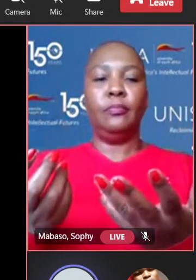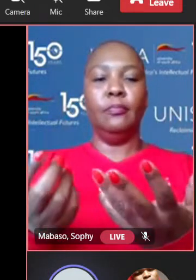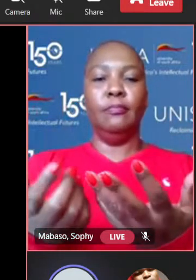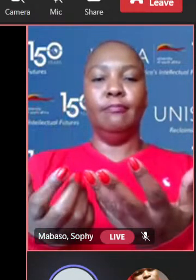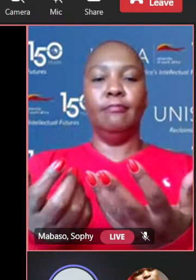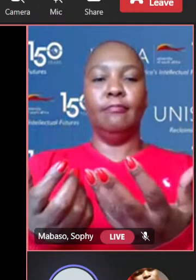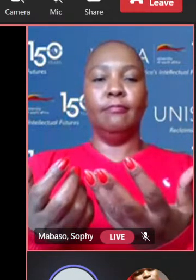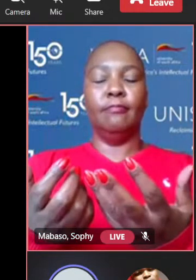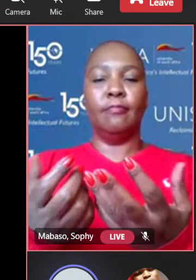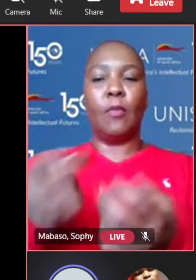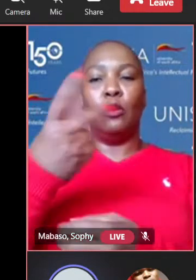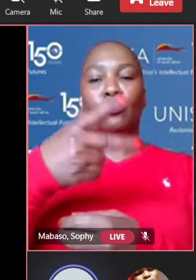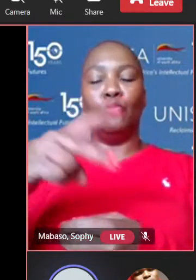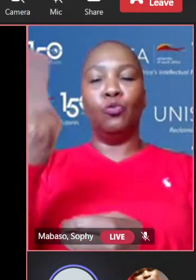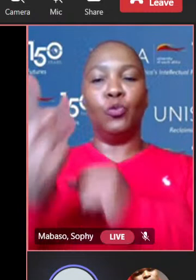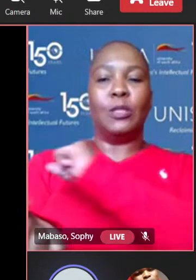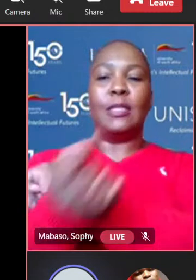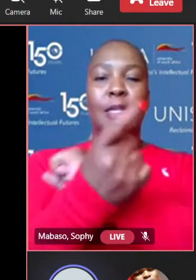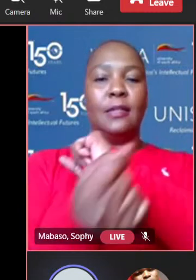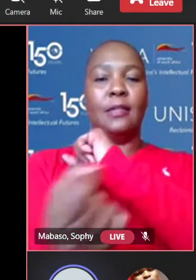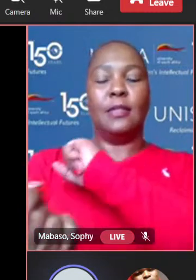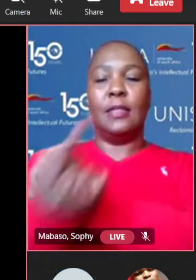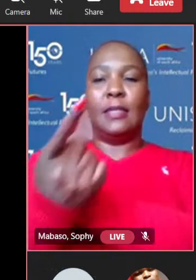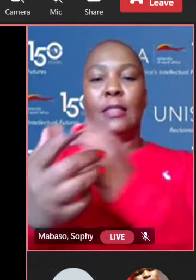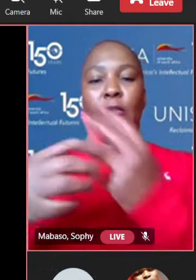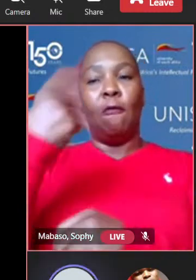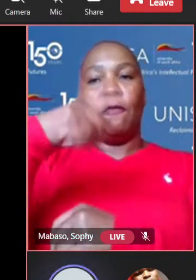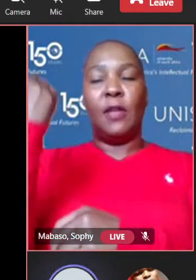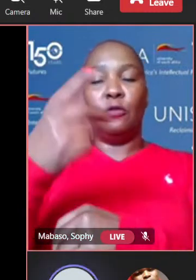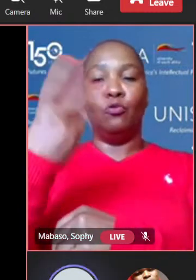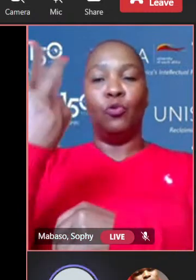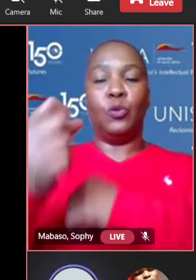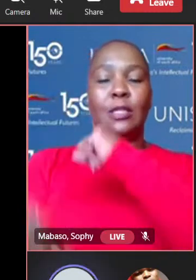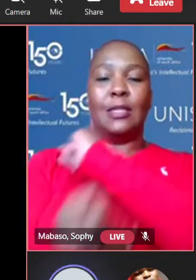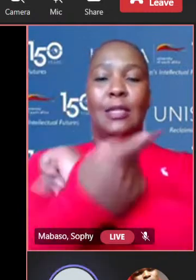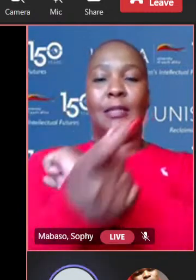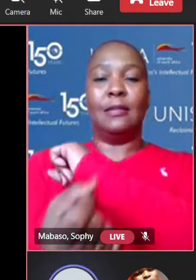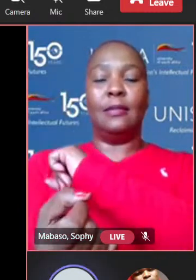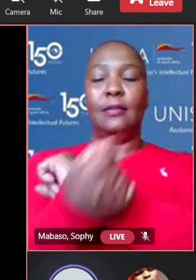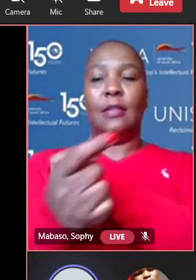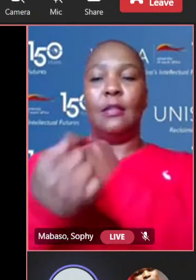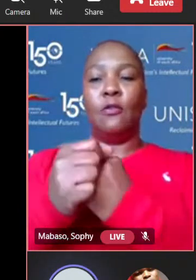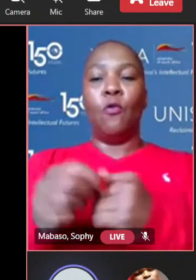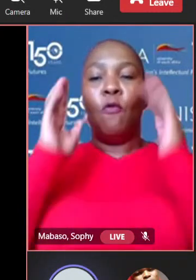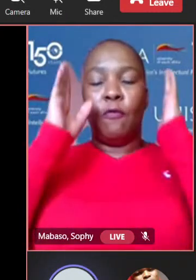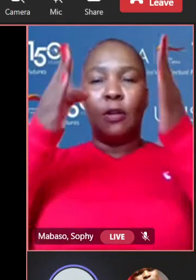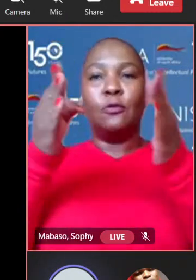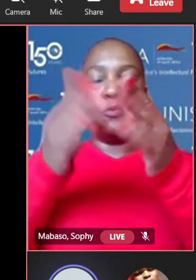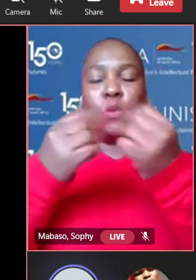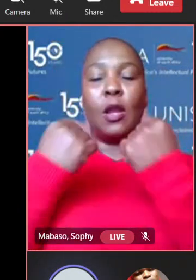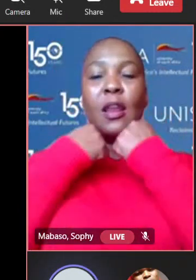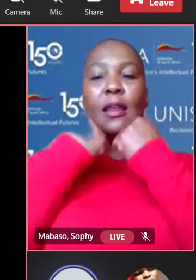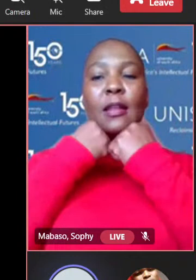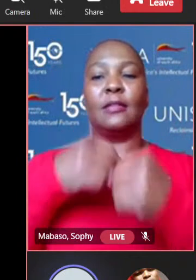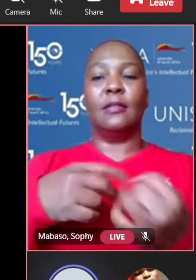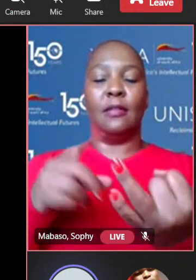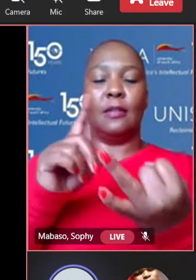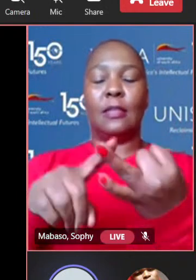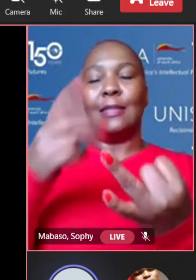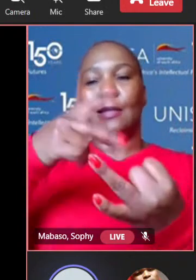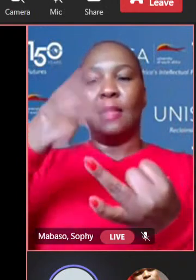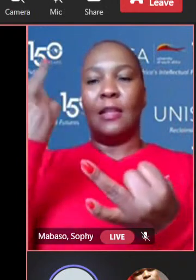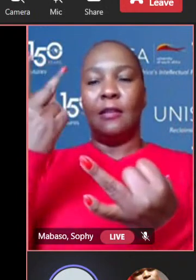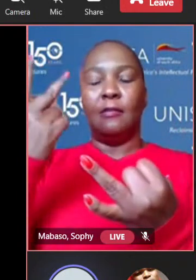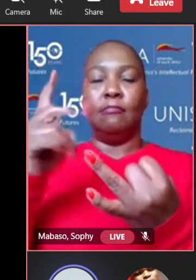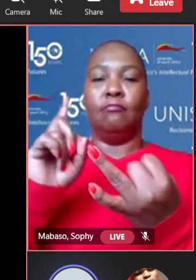2 sessions. The first 2 sessions will be focusing on assignment. The second 2 sessions will be focusing